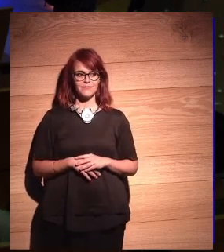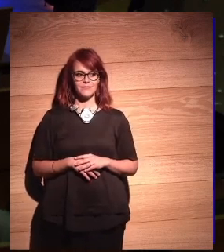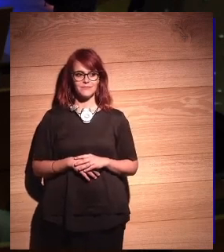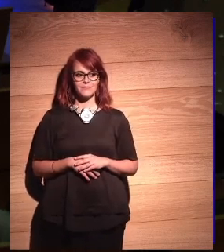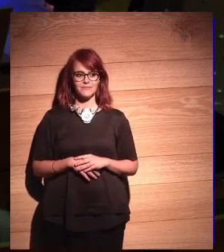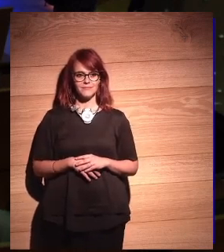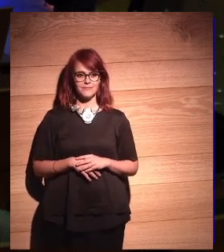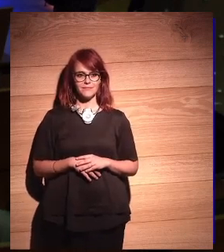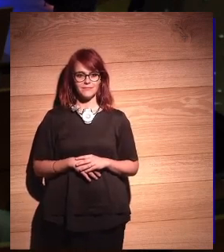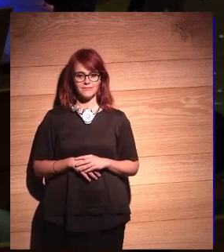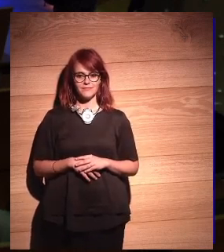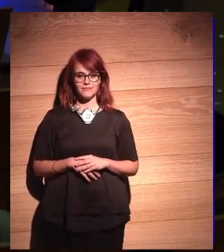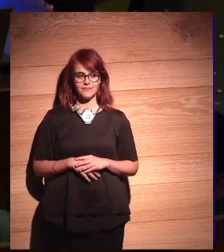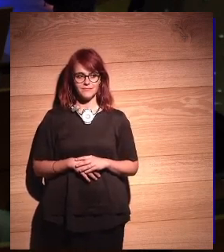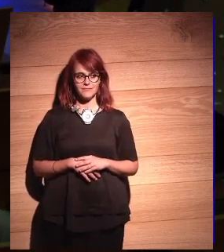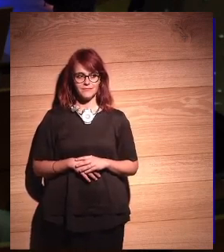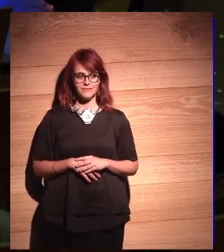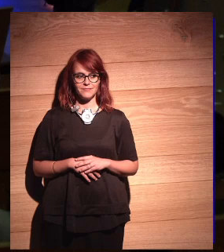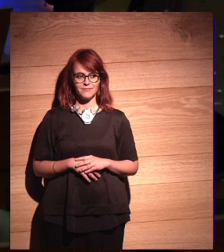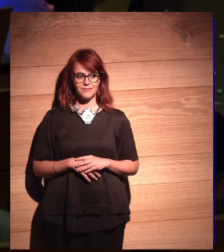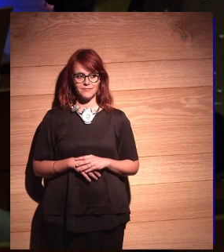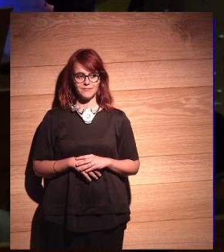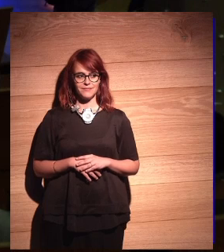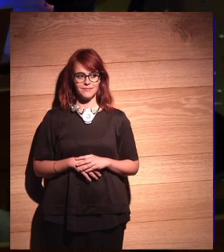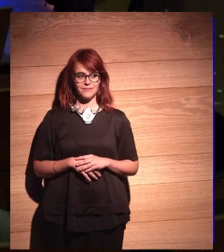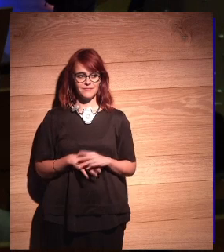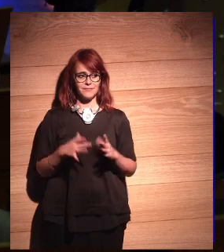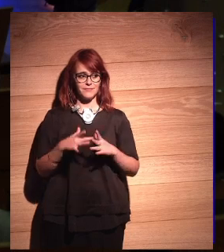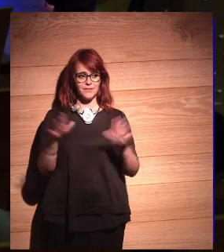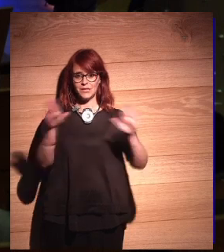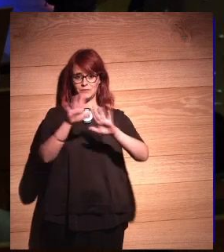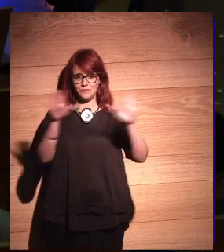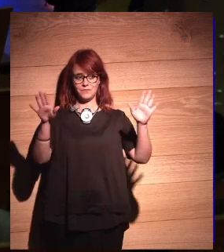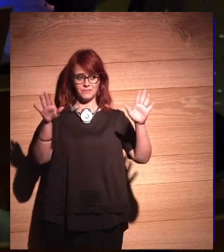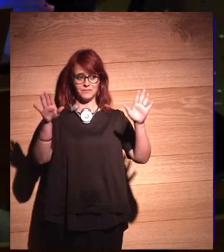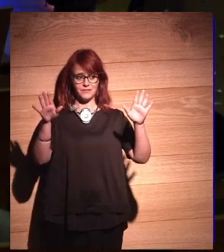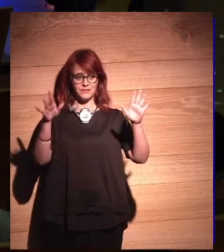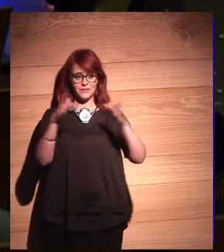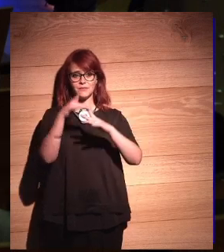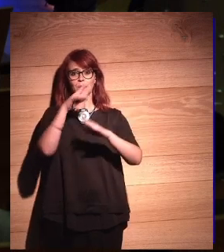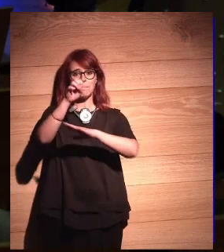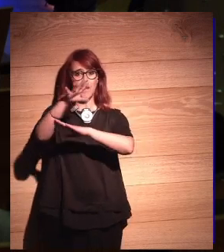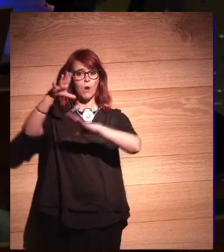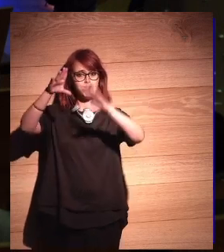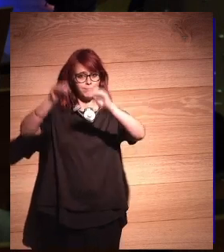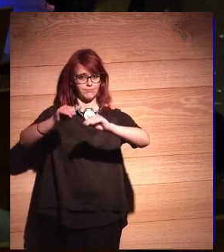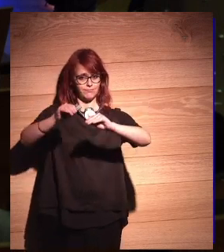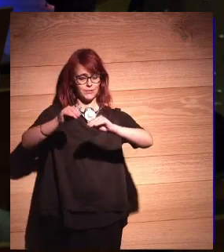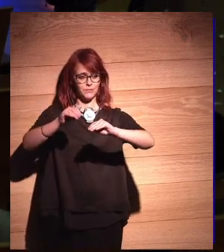I do see the cursor on the screen. No, it's not working. Can we please turn the projector off?